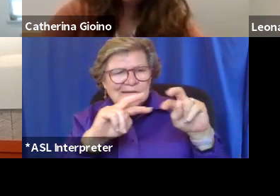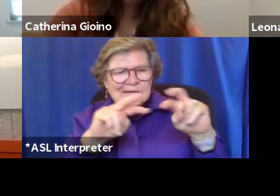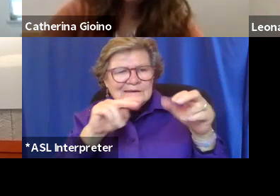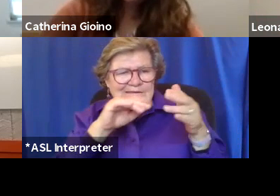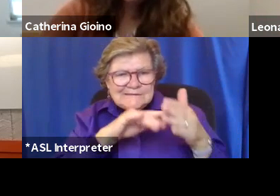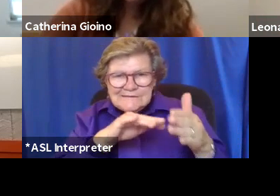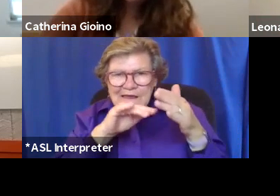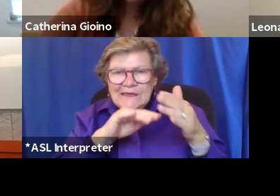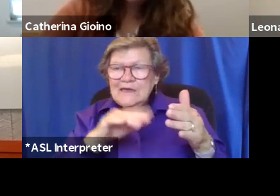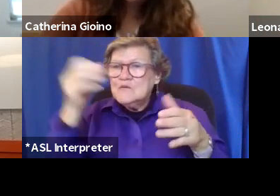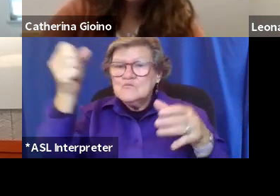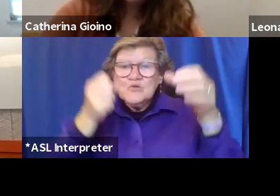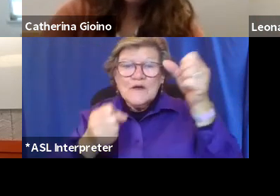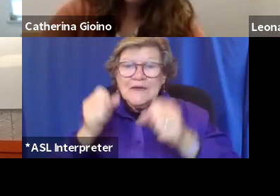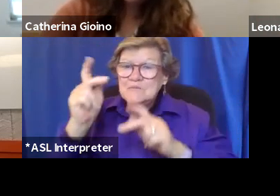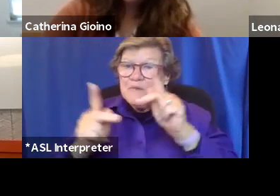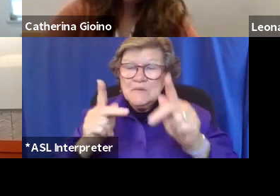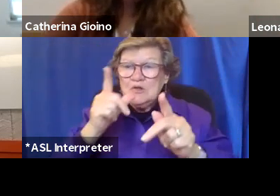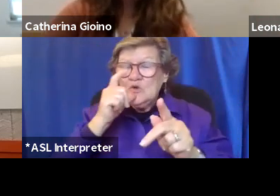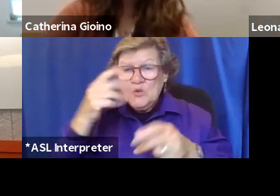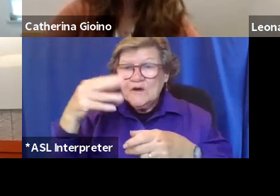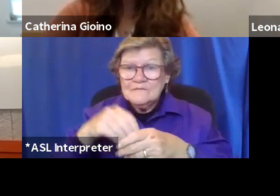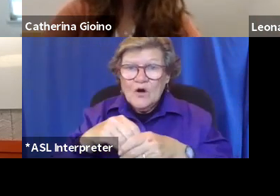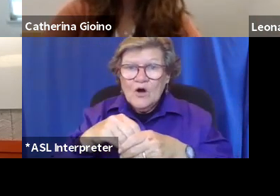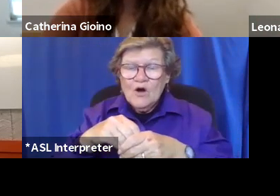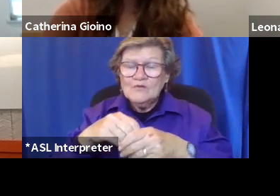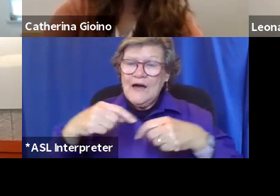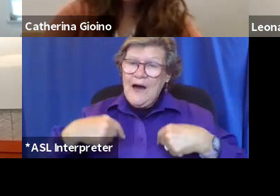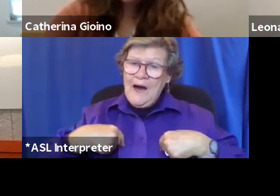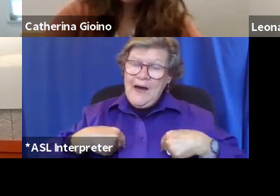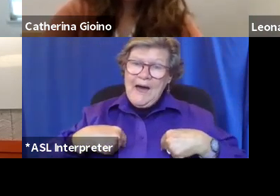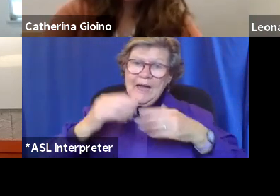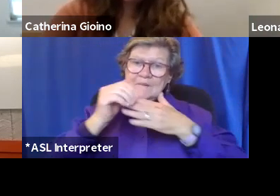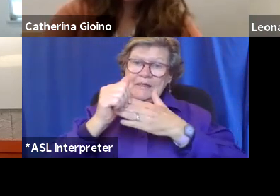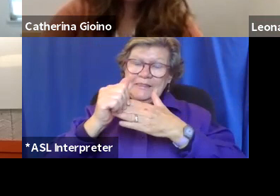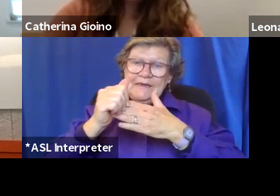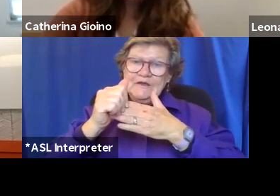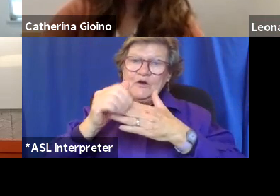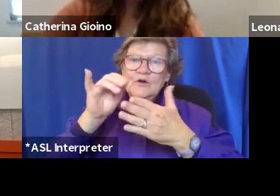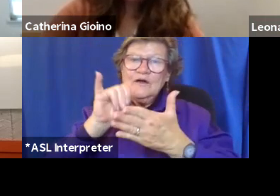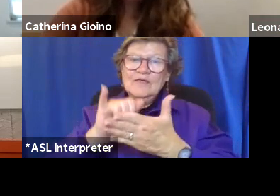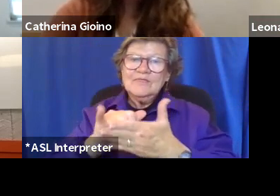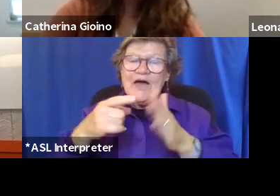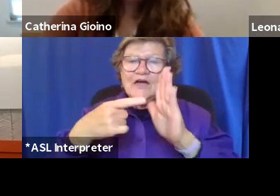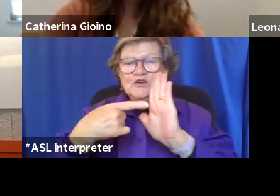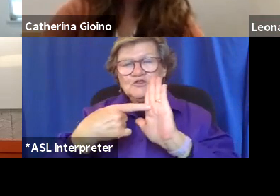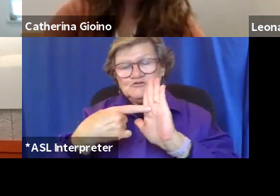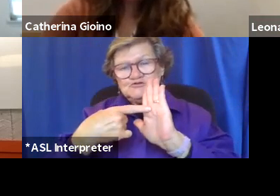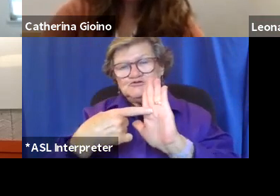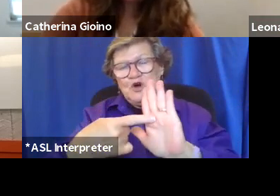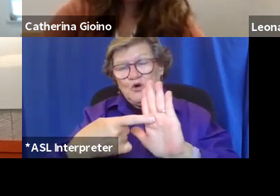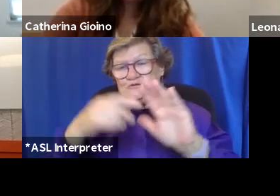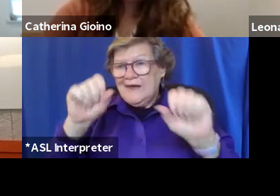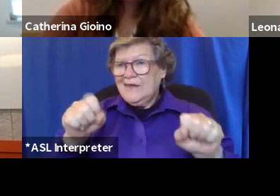different stakeholders. I am a leader that leverages my ability to form relationships to solve